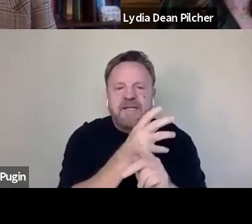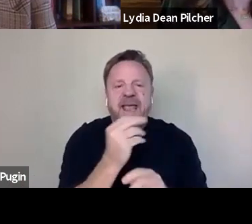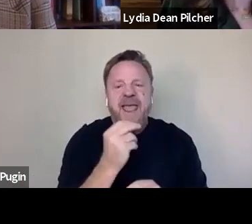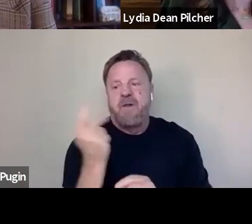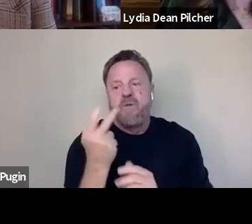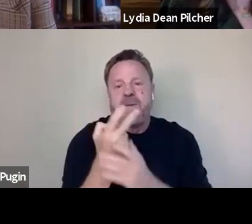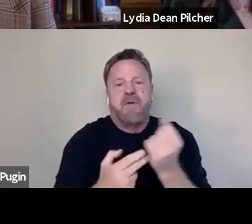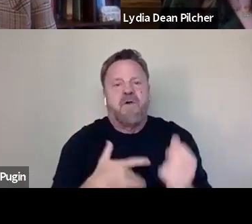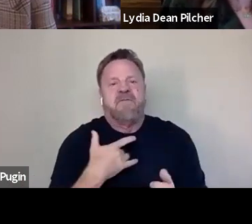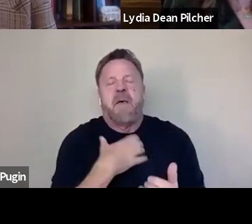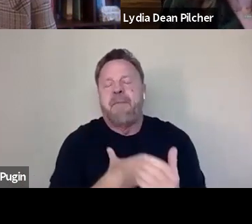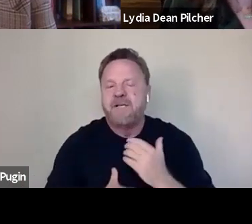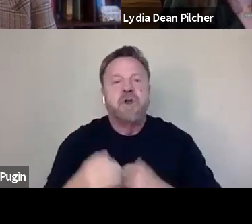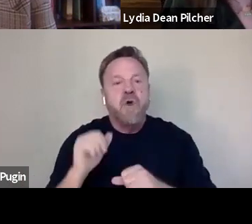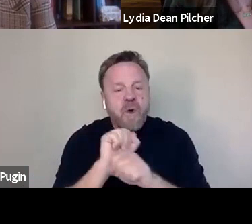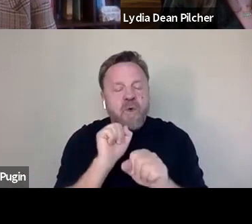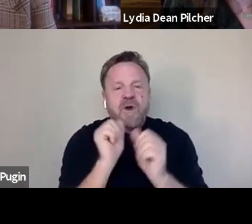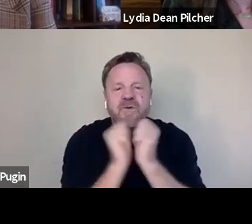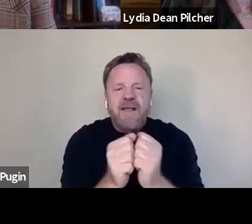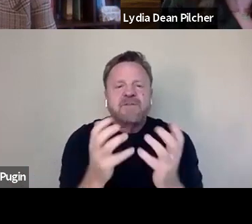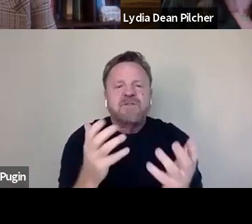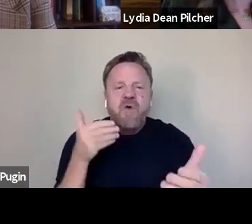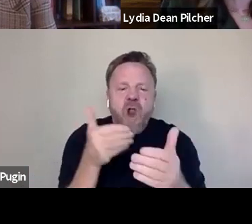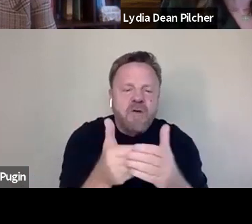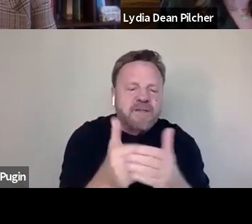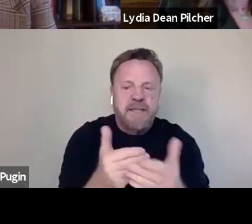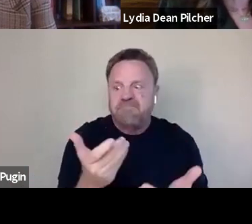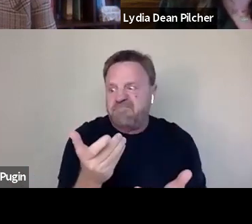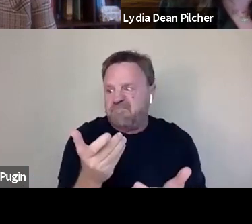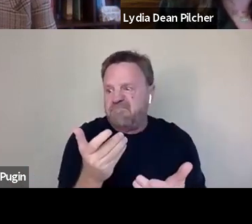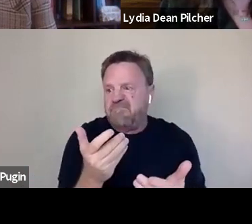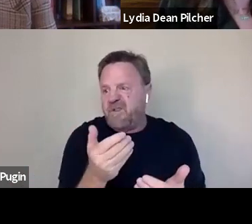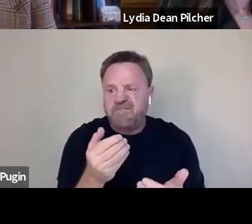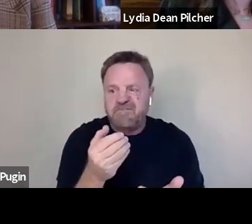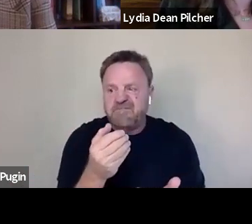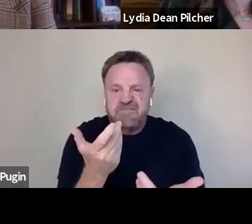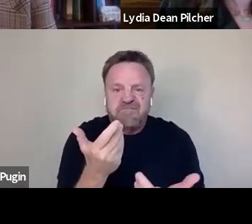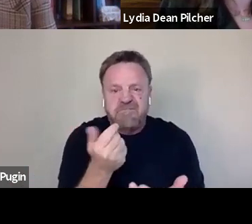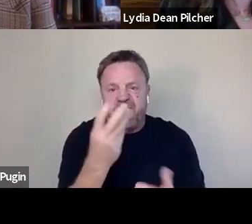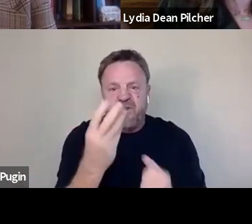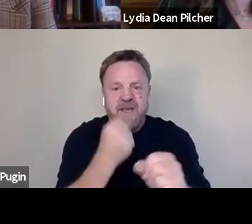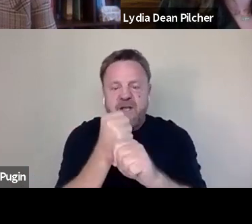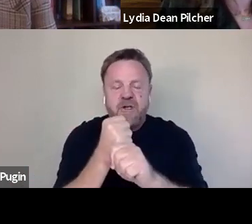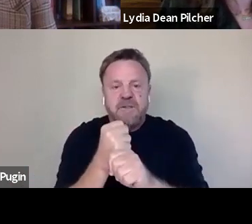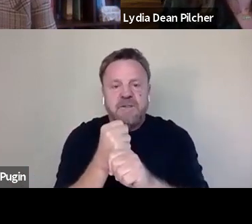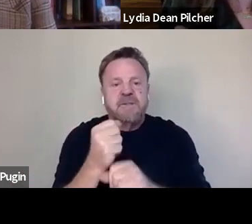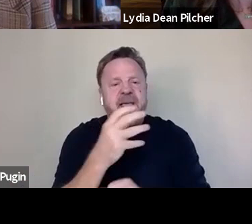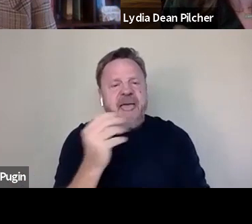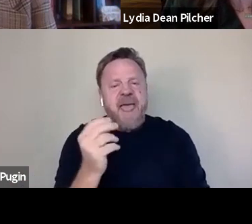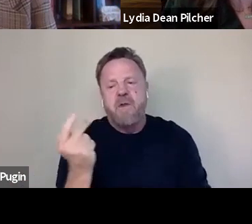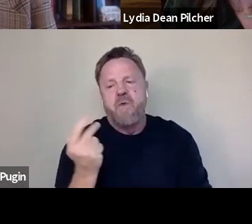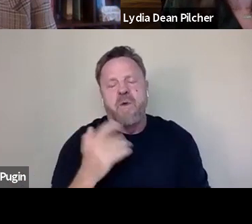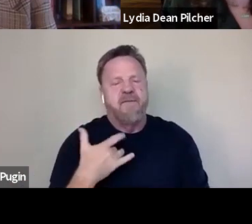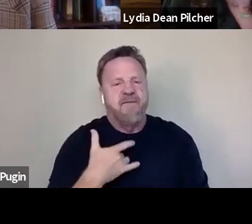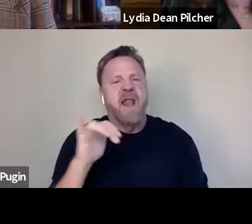felt passionate. We had worked together so closely for, at that point, it was a couple of years. And we really felt like